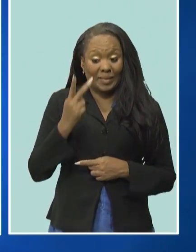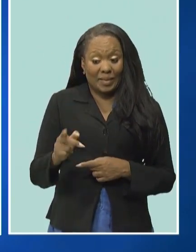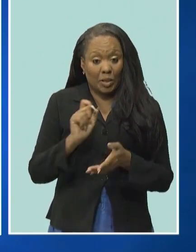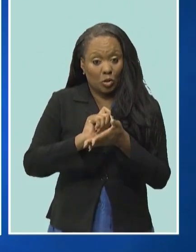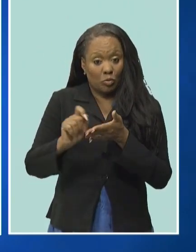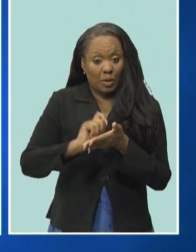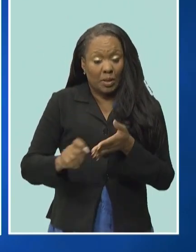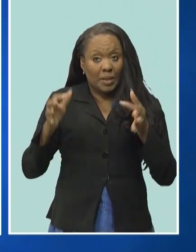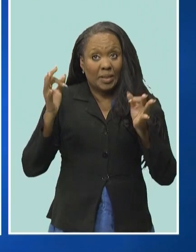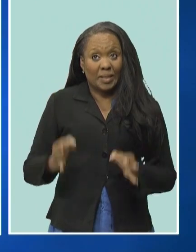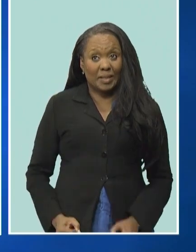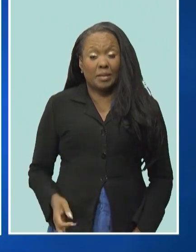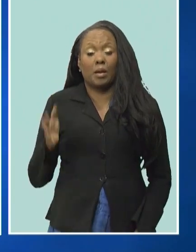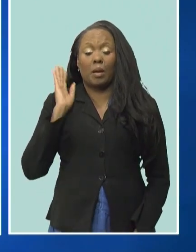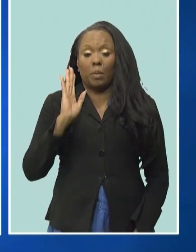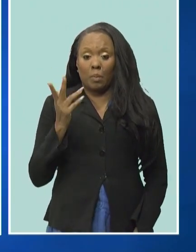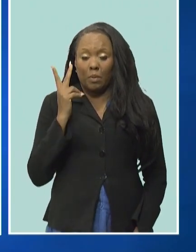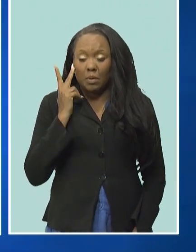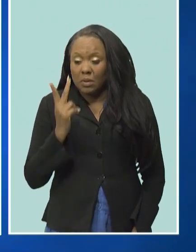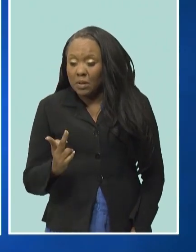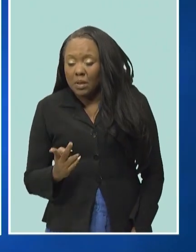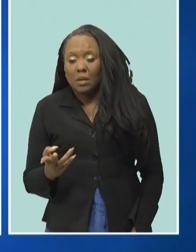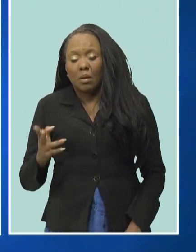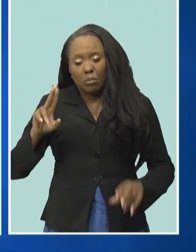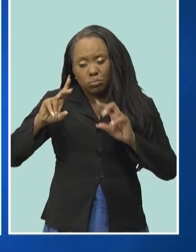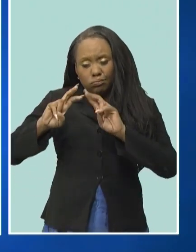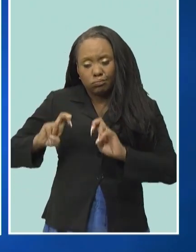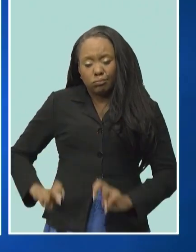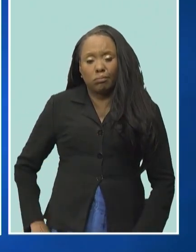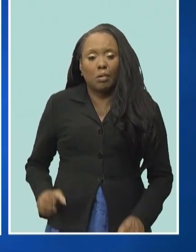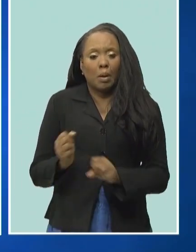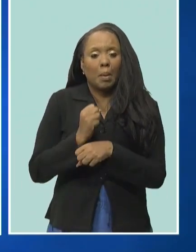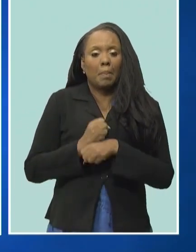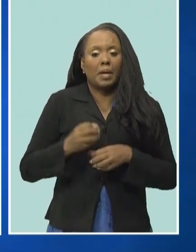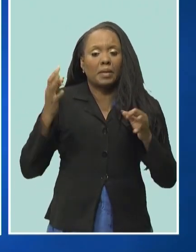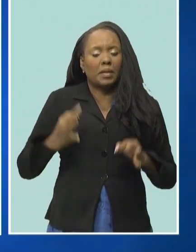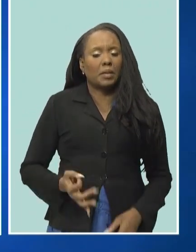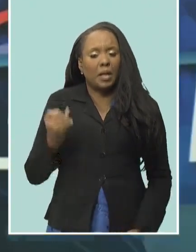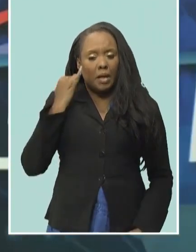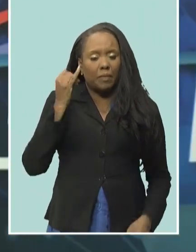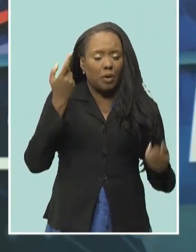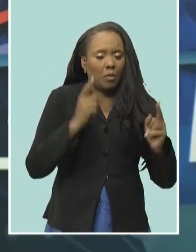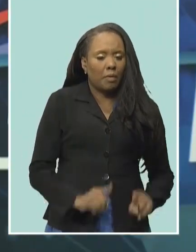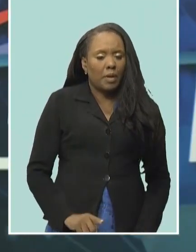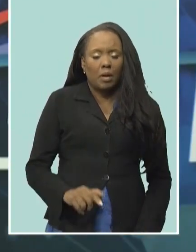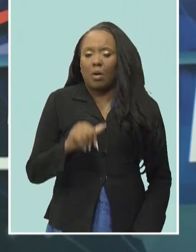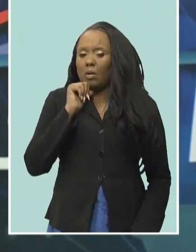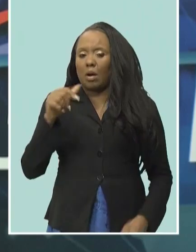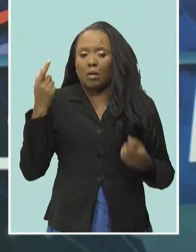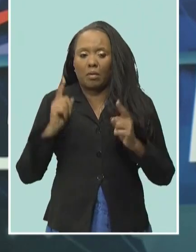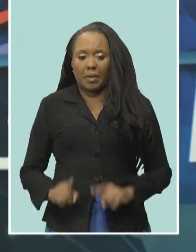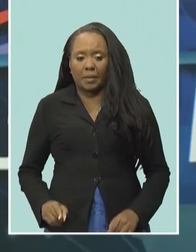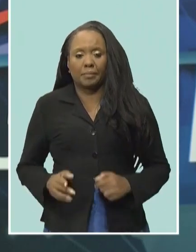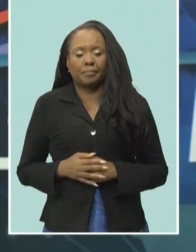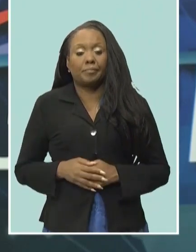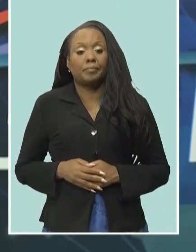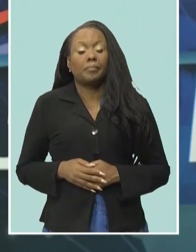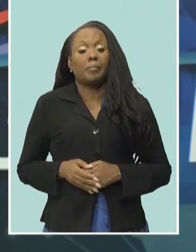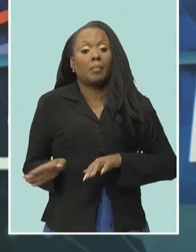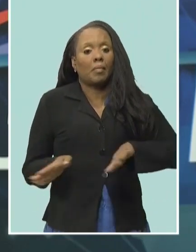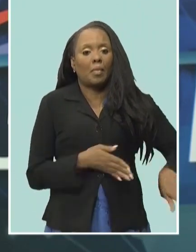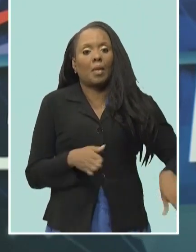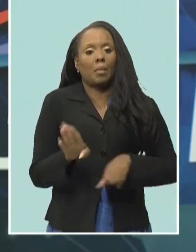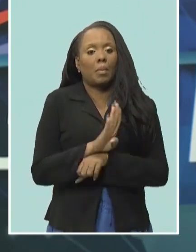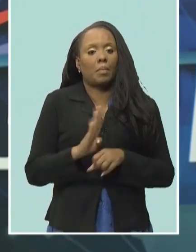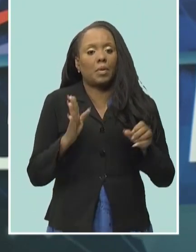able to analyse her legal reasoning and make a decision on whether we appeal or not. Barbados plans to use some of the funds from a